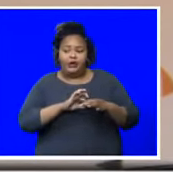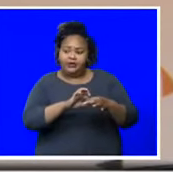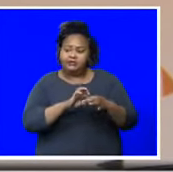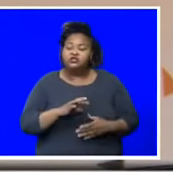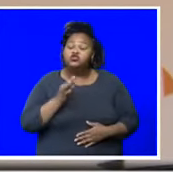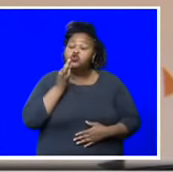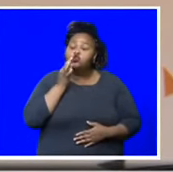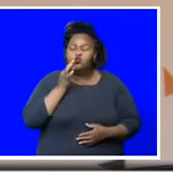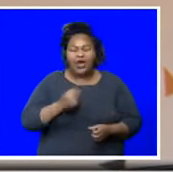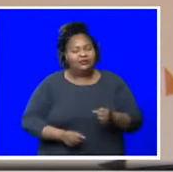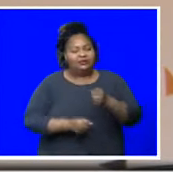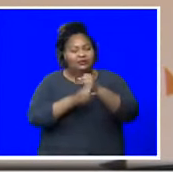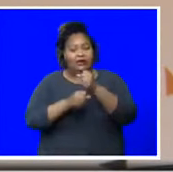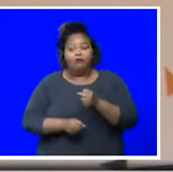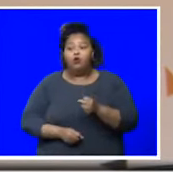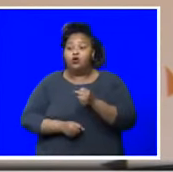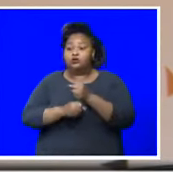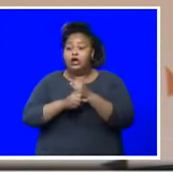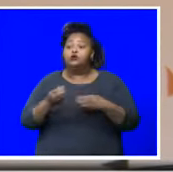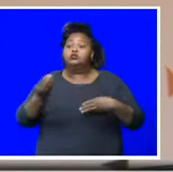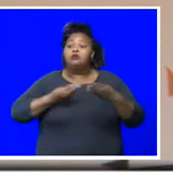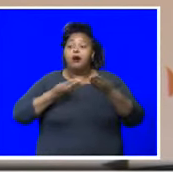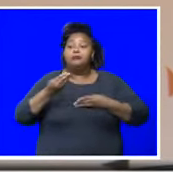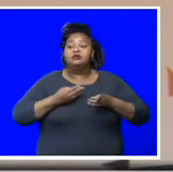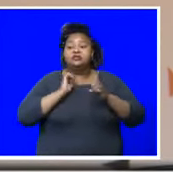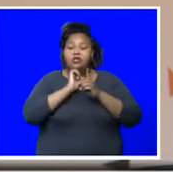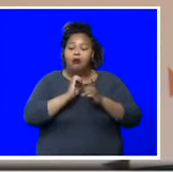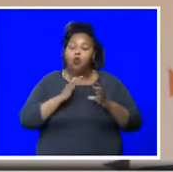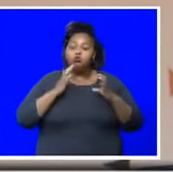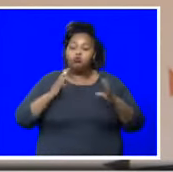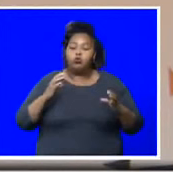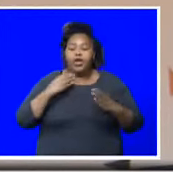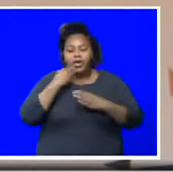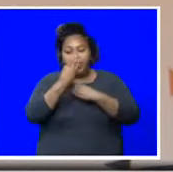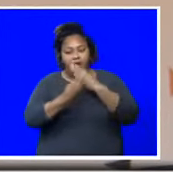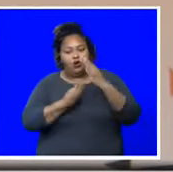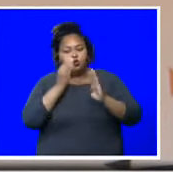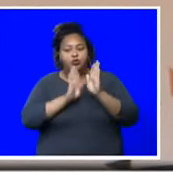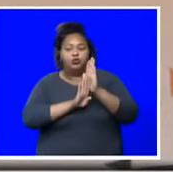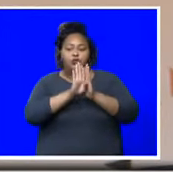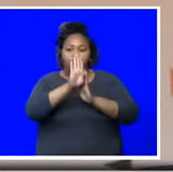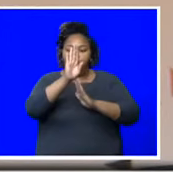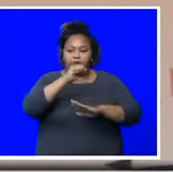also they are socially responsible citizens.